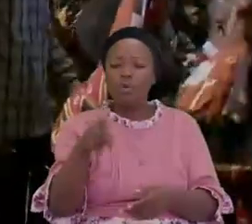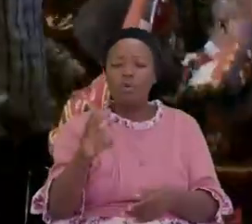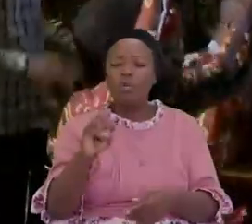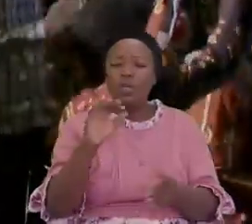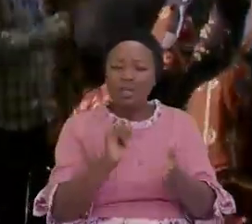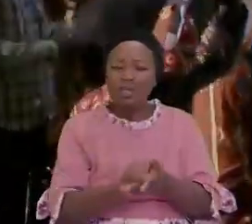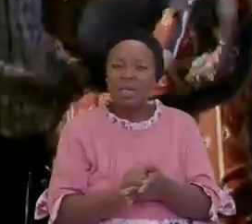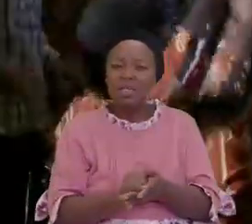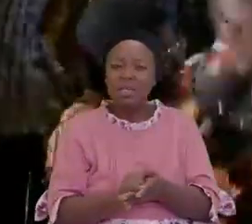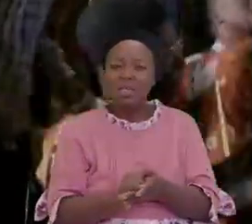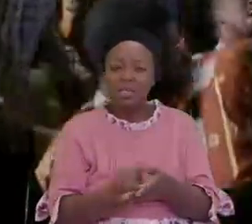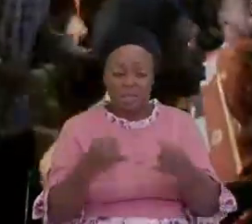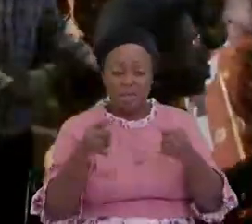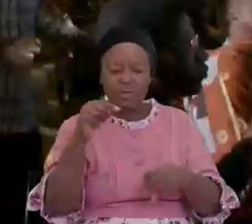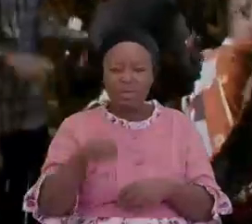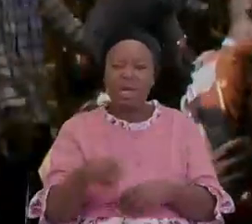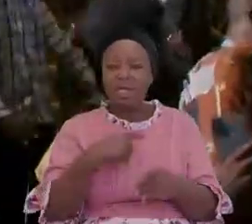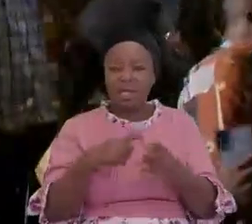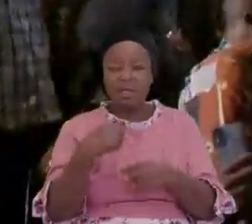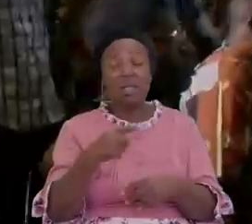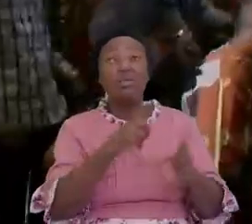And you say, Lord, I am ready.